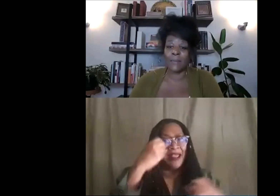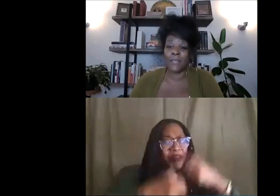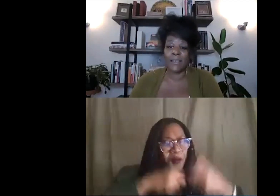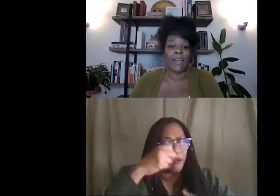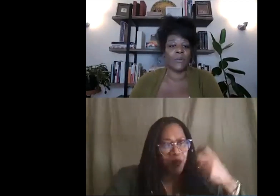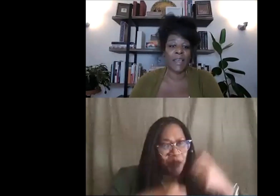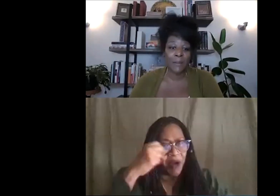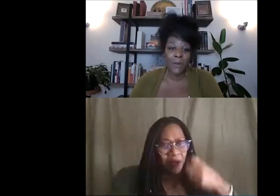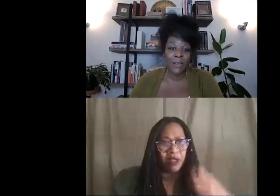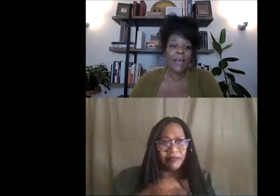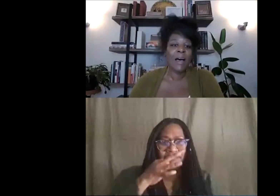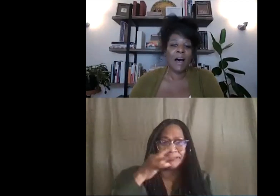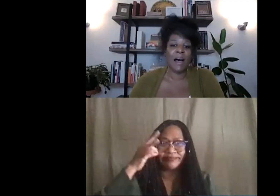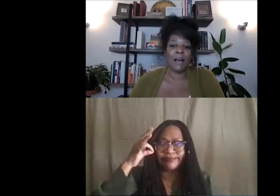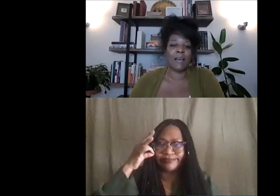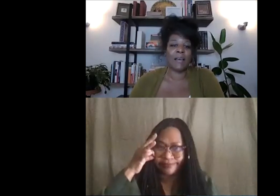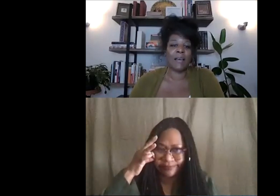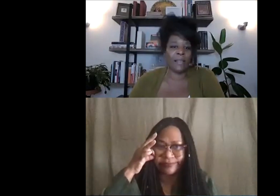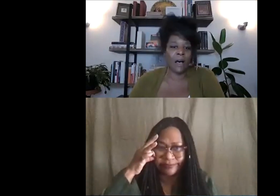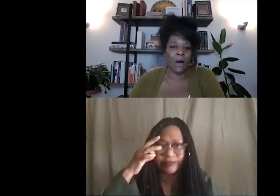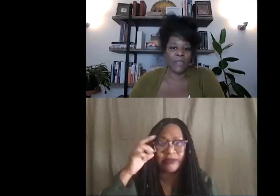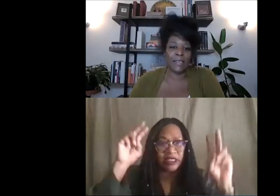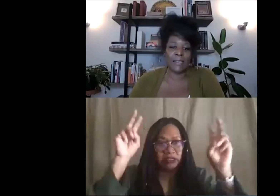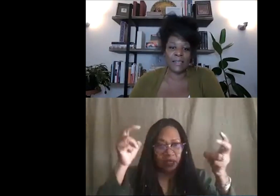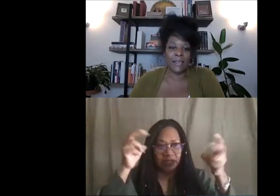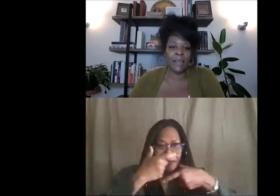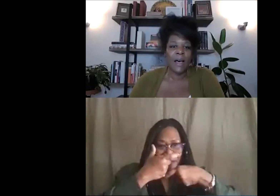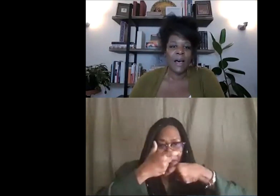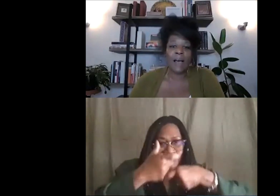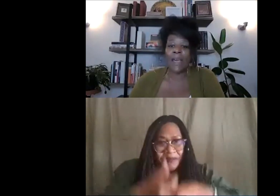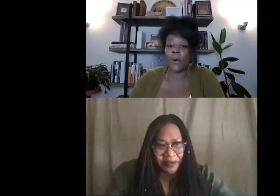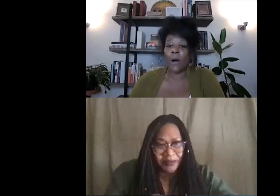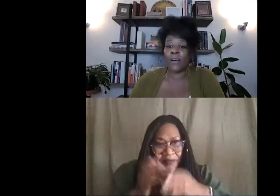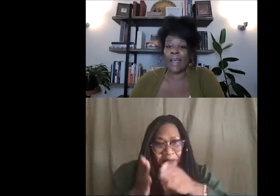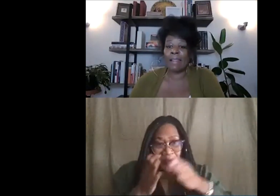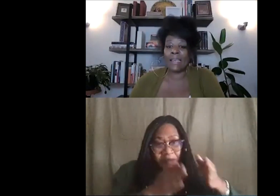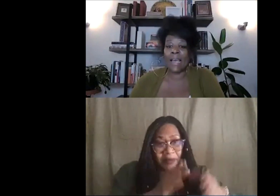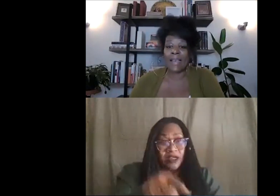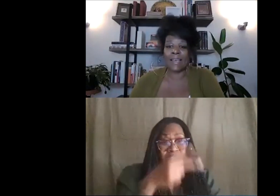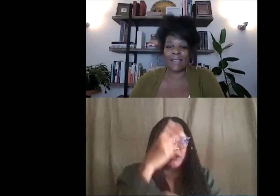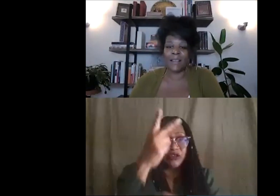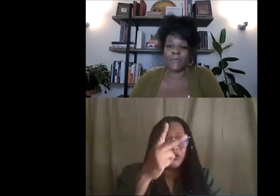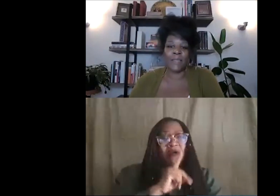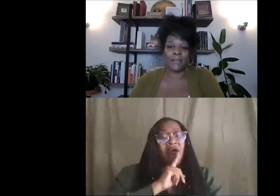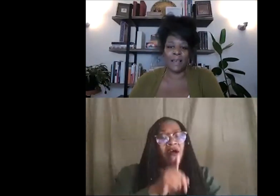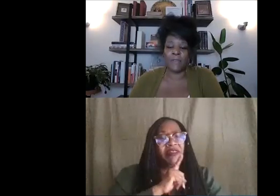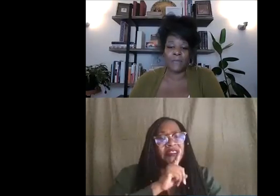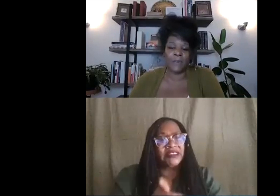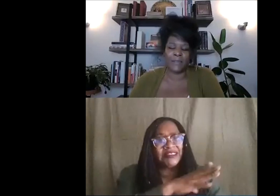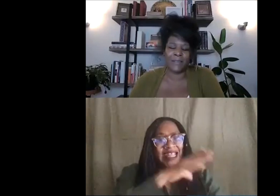Indian Subject. And her second book, In Authenticity, Kara Walker and the Eidetics of